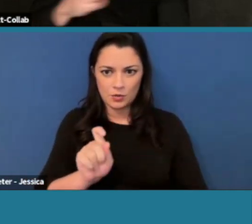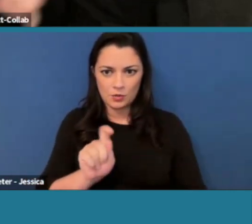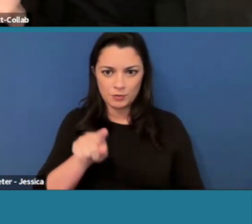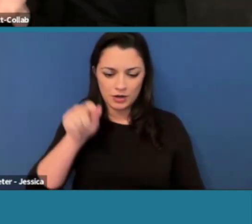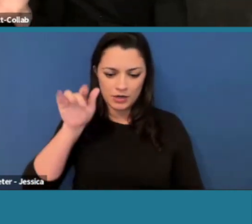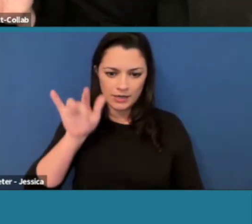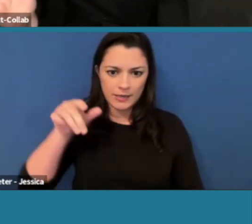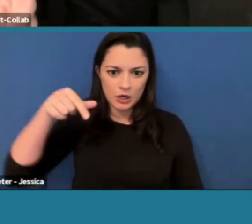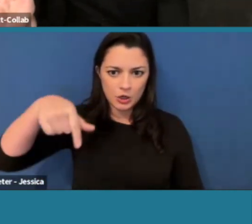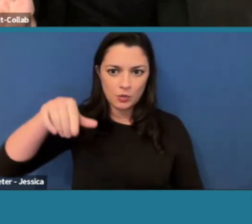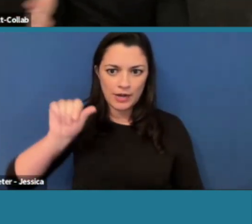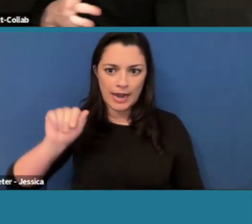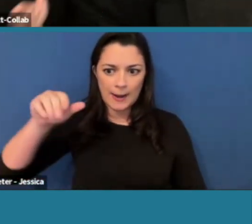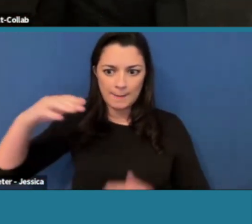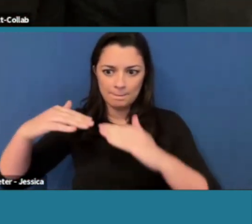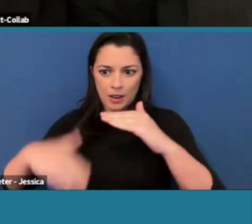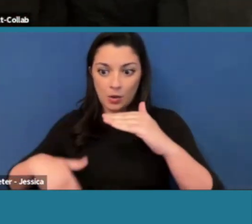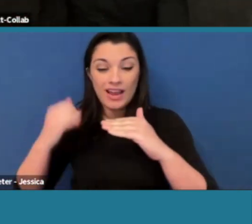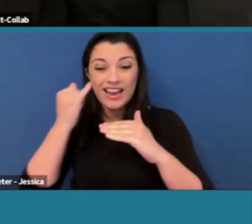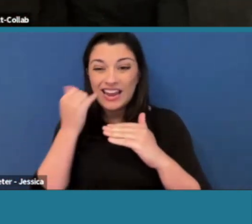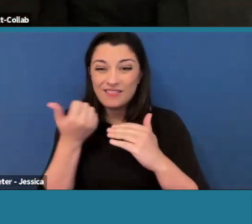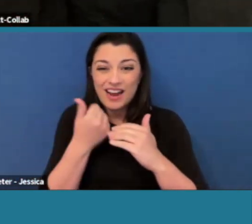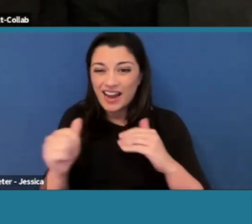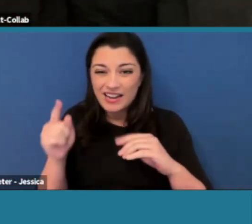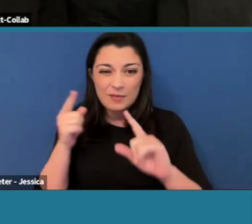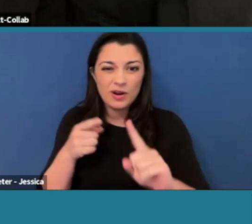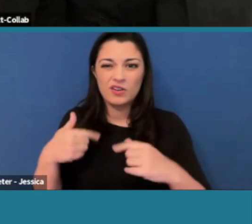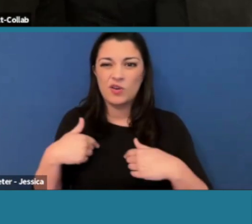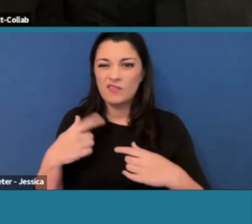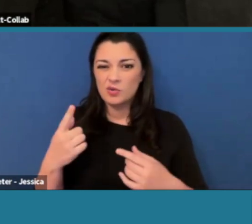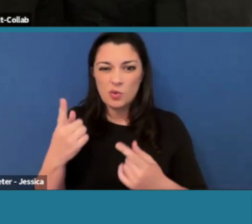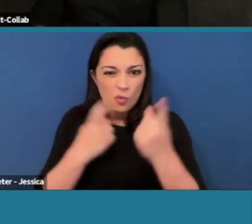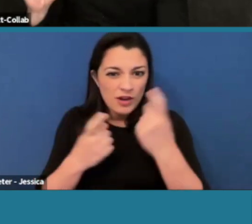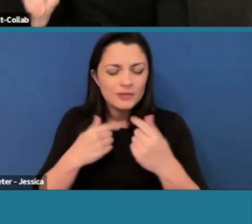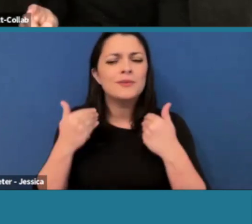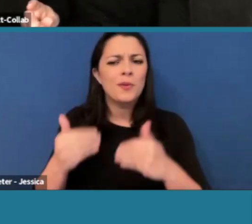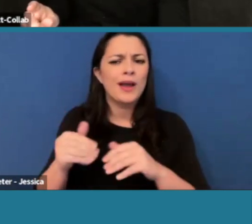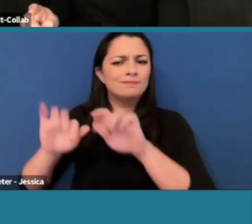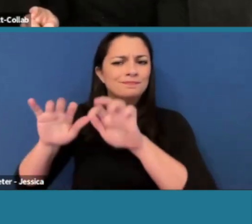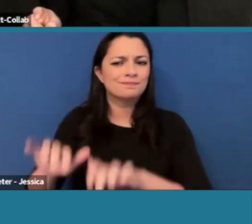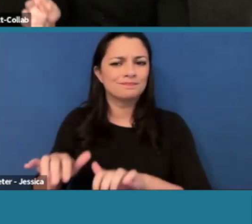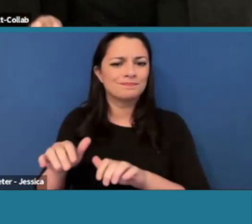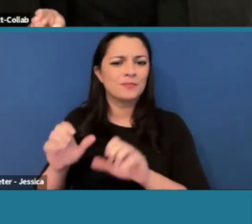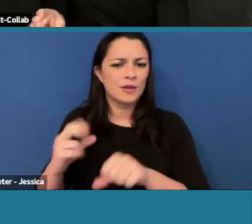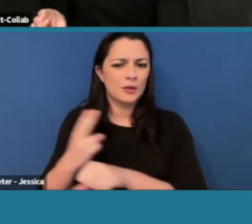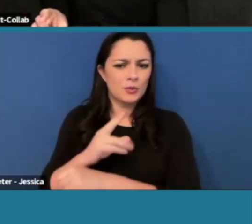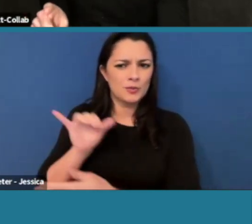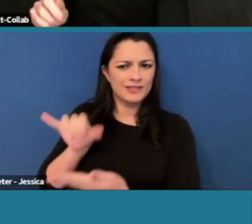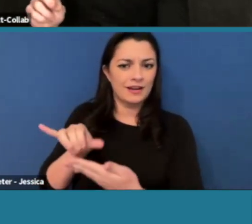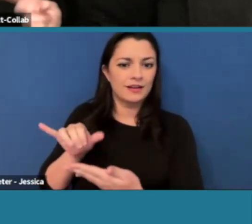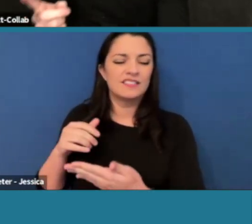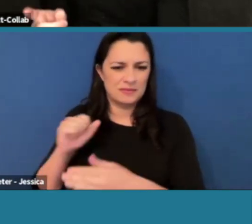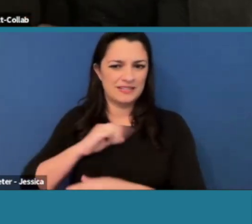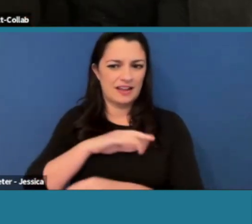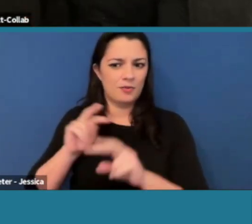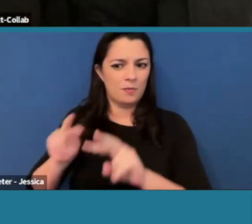at any point throughout this whole presentation, if you have any questions that you want answered, please put them in there. We have staff will be monitoring that,